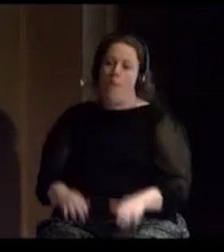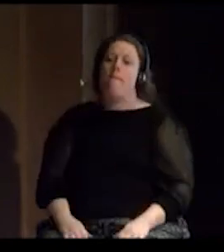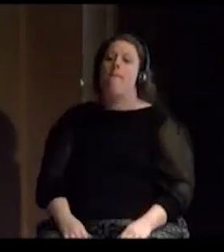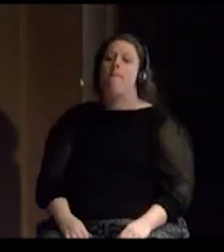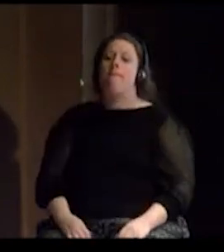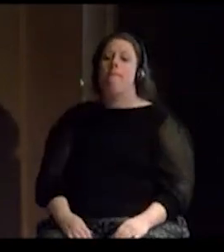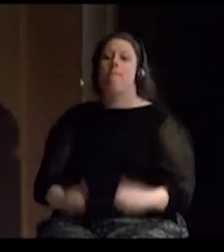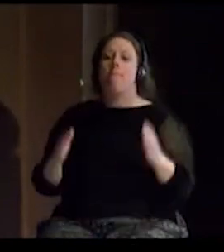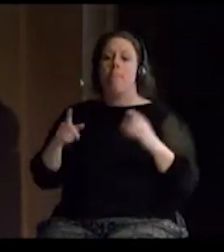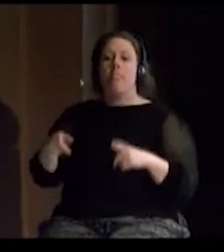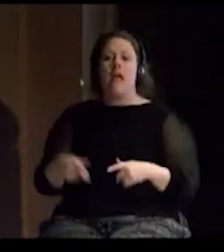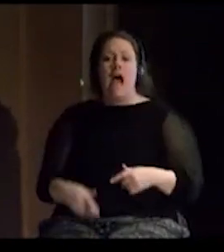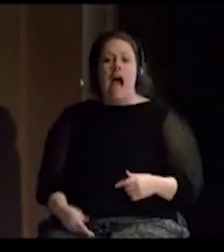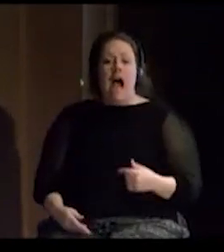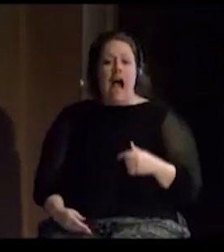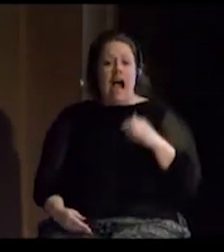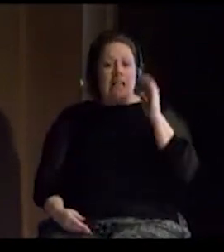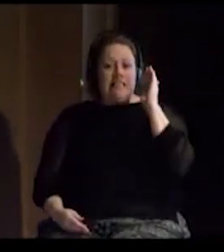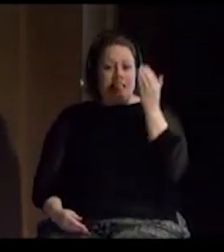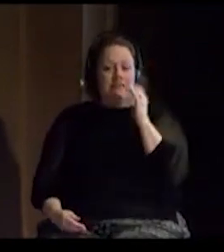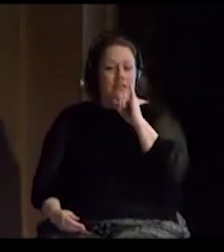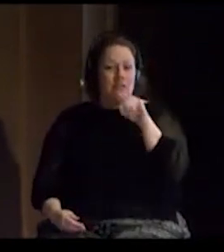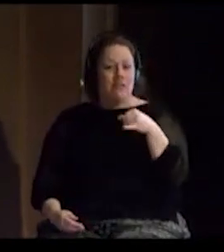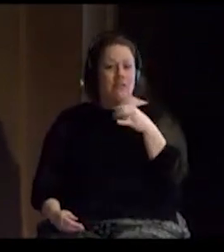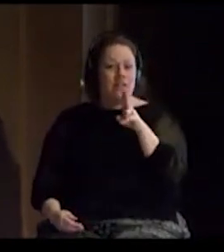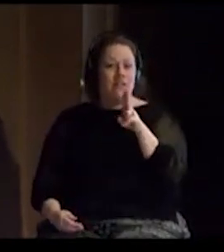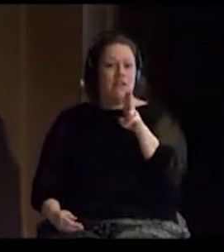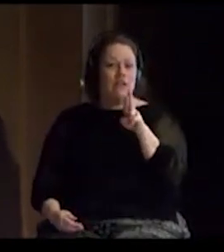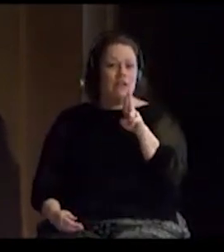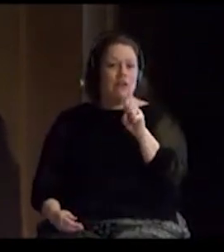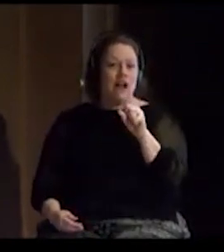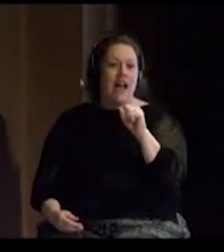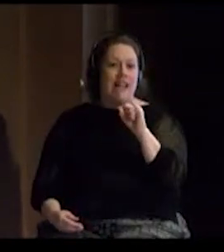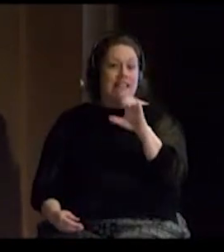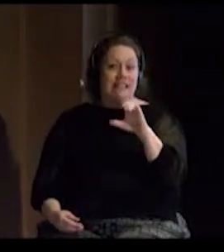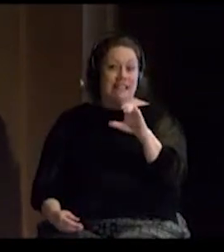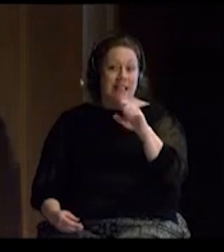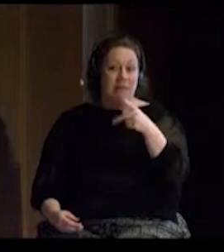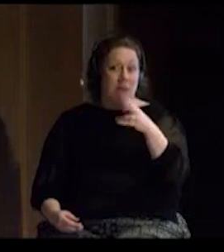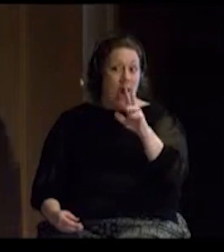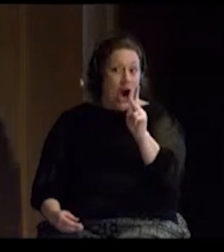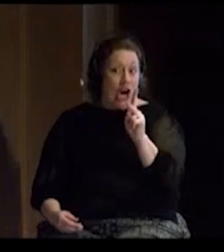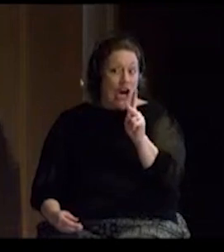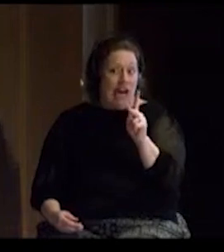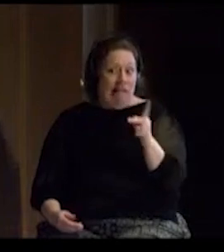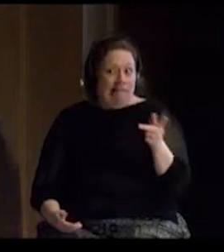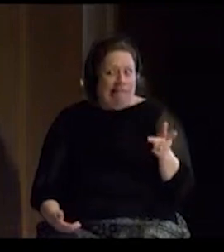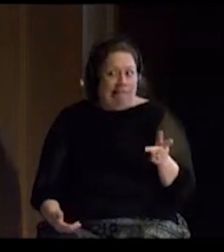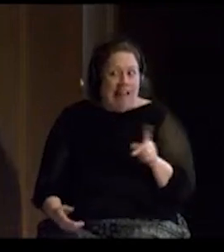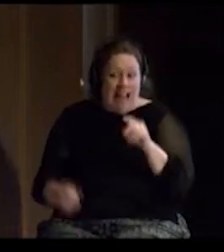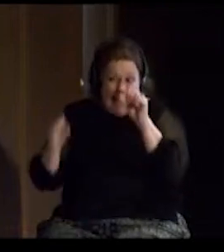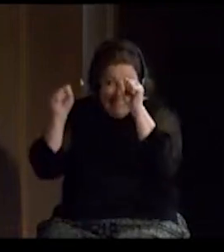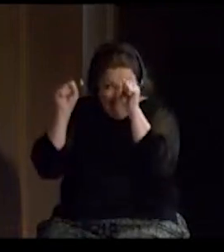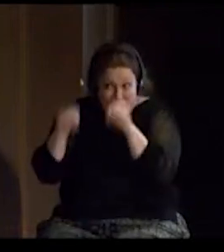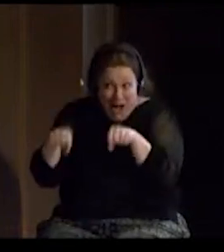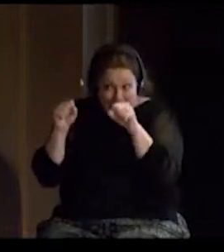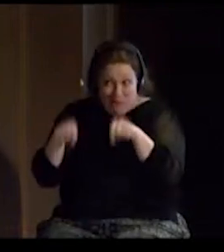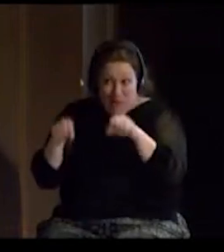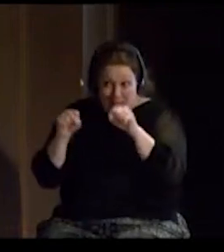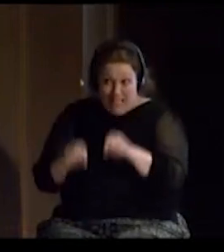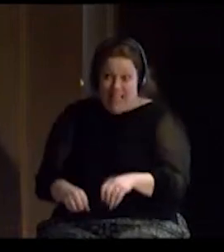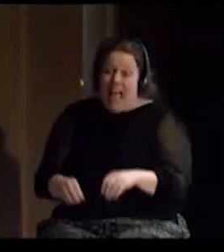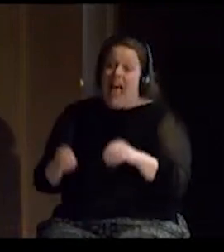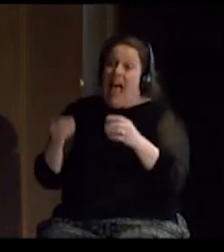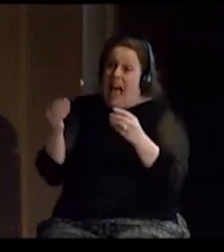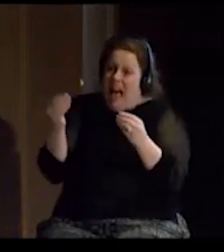So not to sound too Jurassic Parky, but can we bring back the woolly dog? So